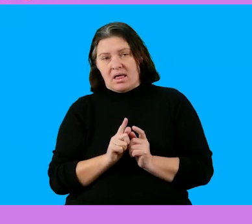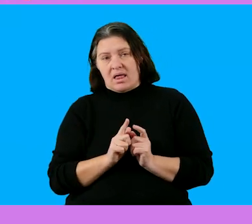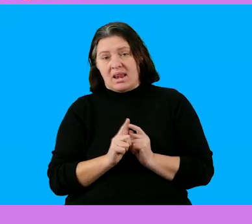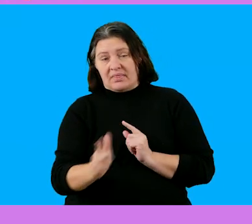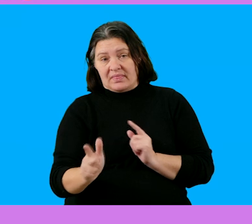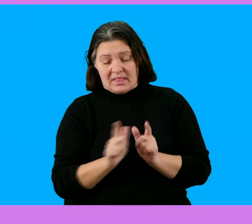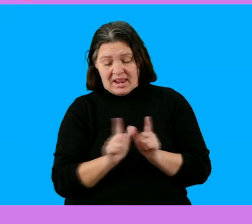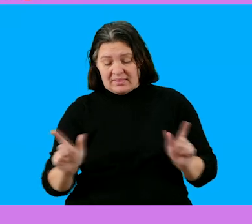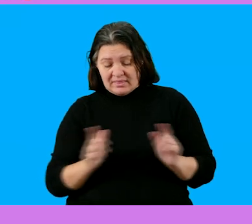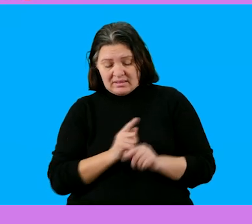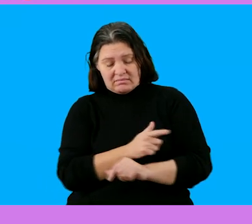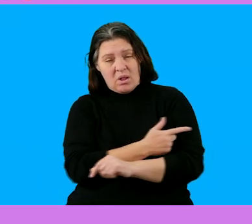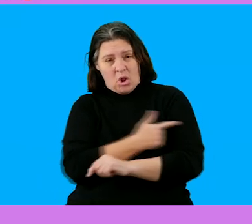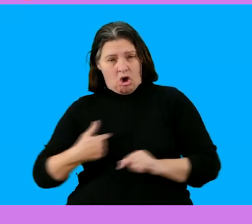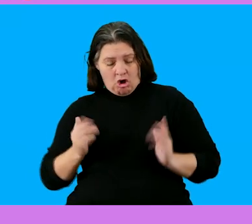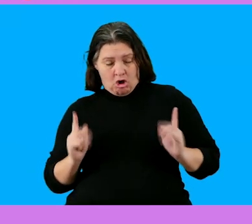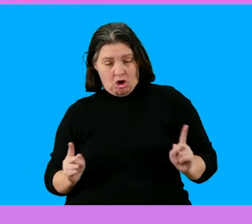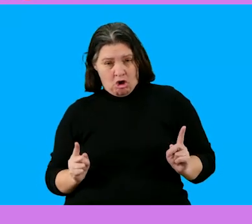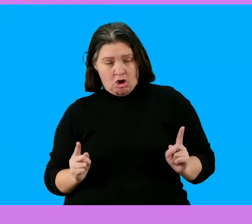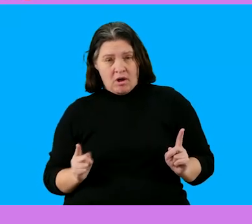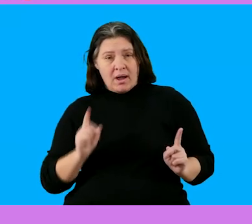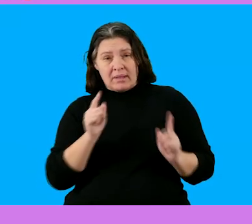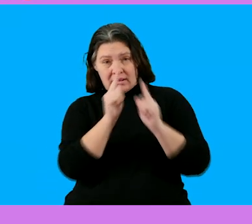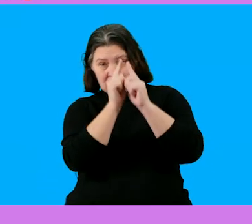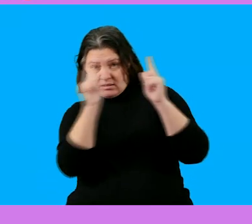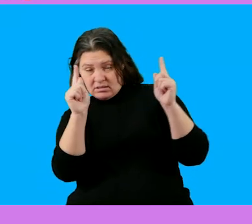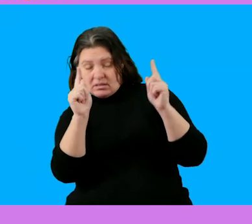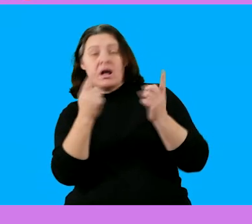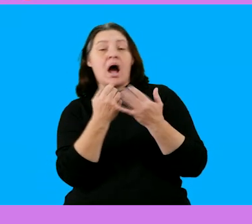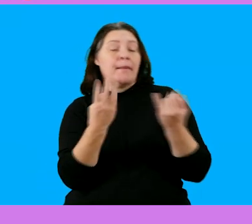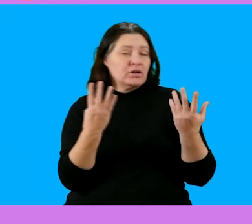right? And we said, okay, the bar length here is